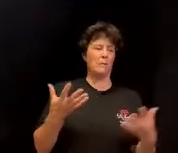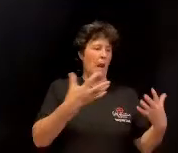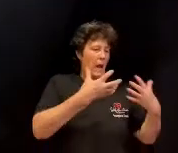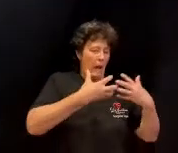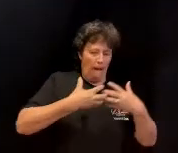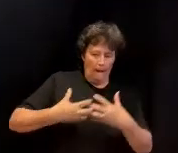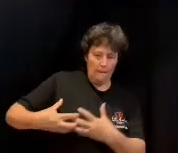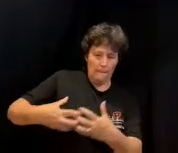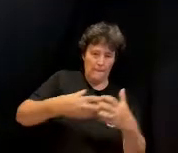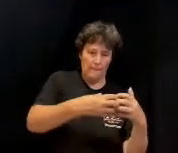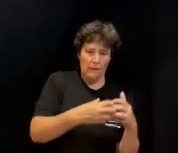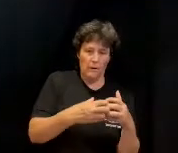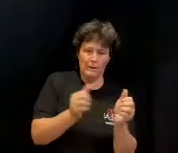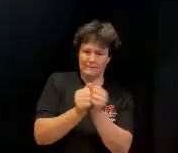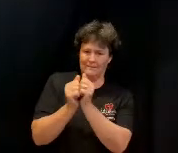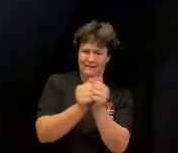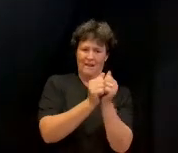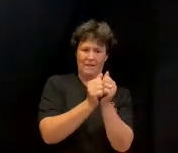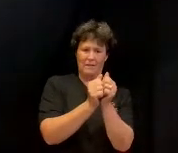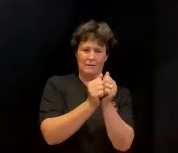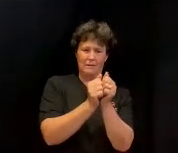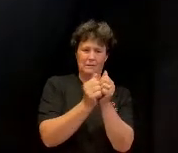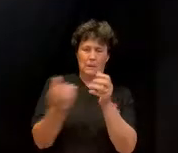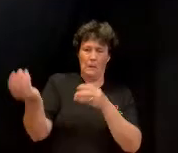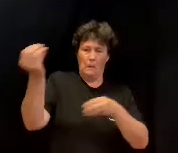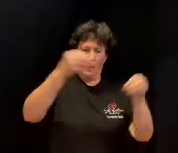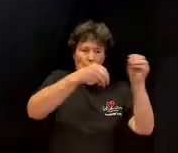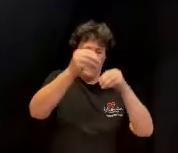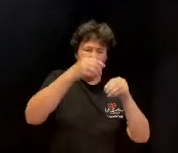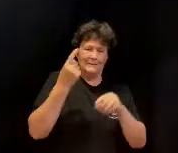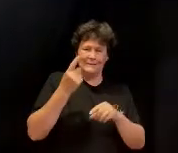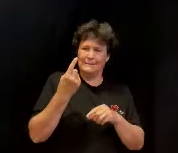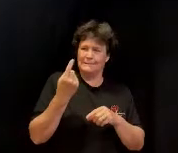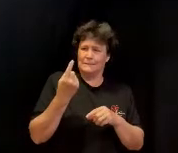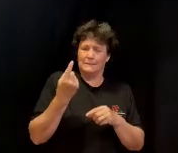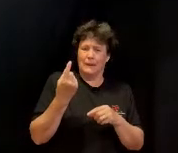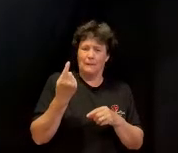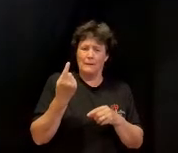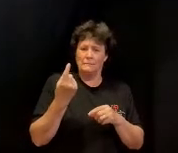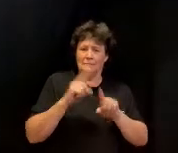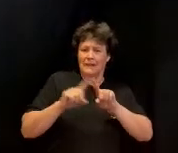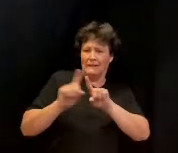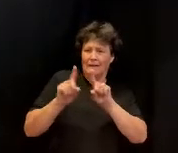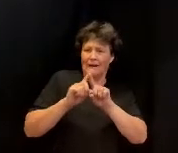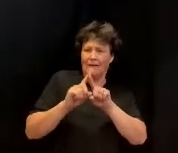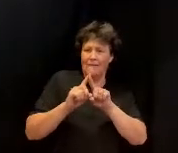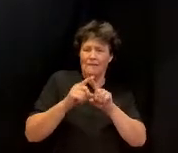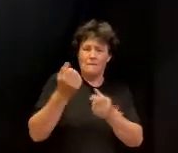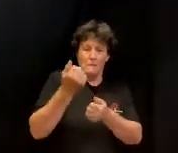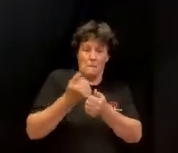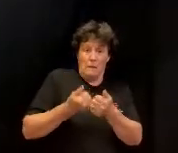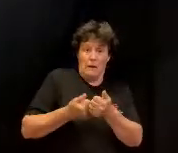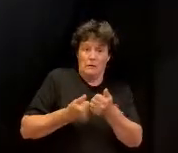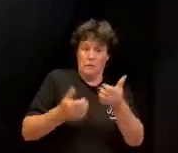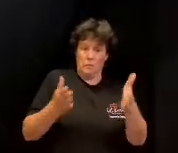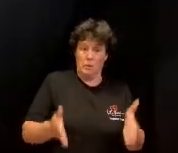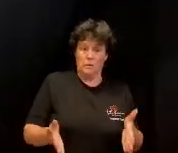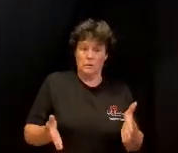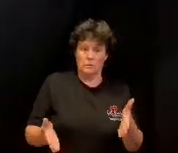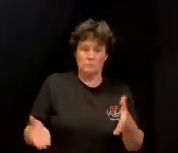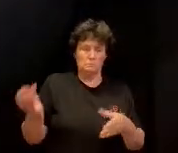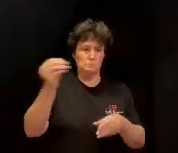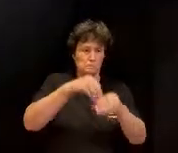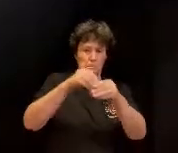thing. Going to get a good amen here. I've got to get mixed in. But it's in the mixing in